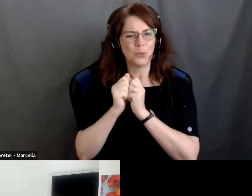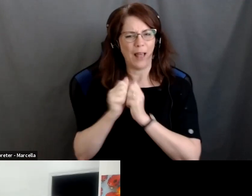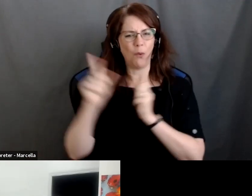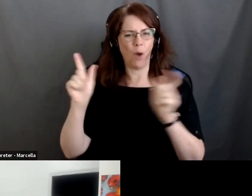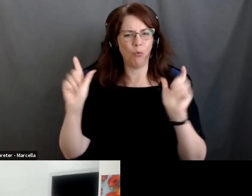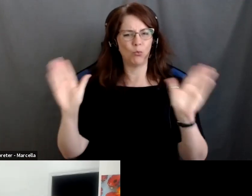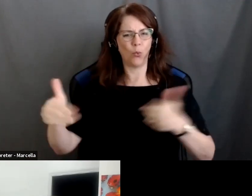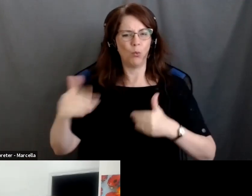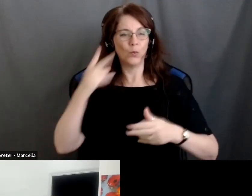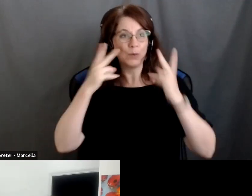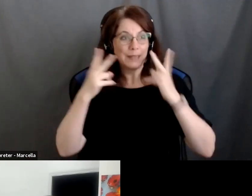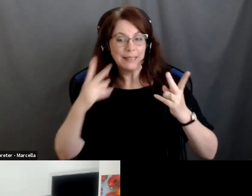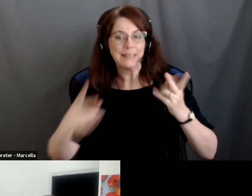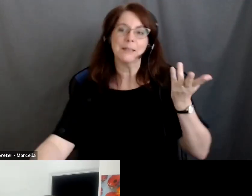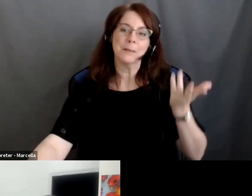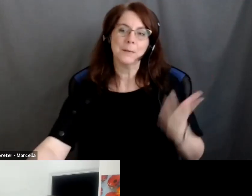this.